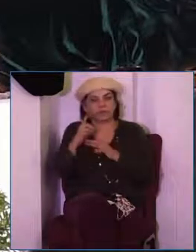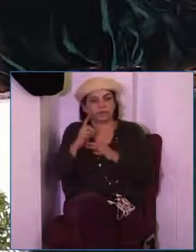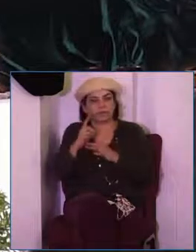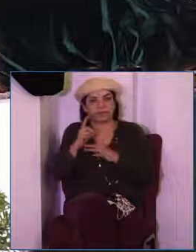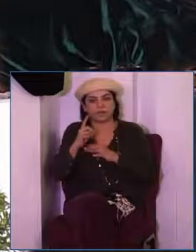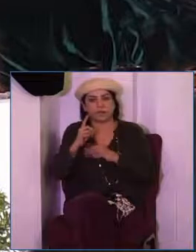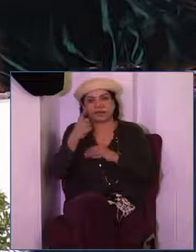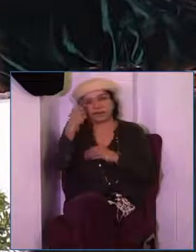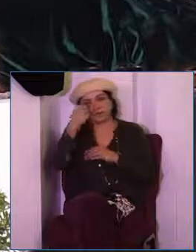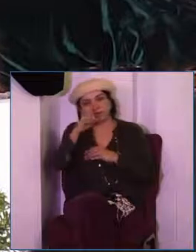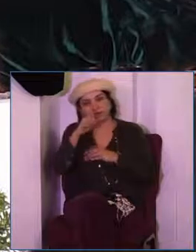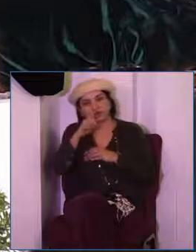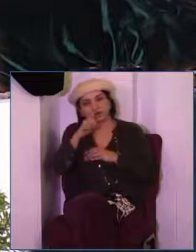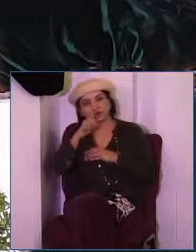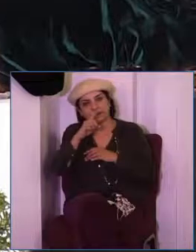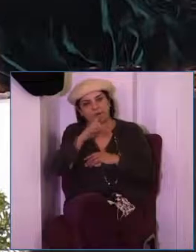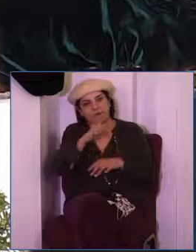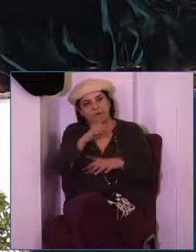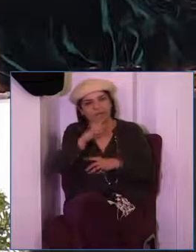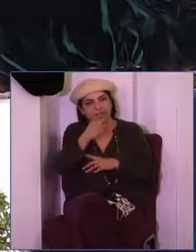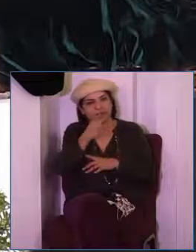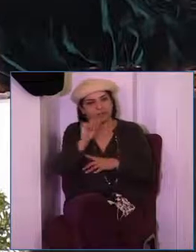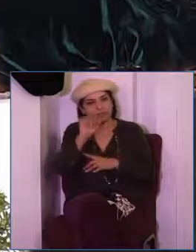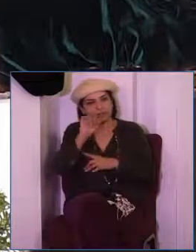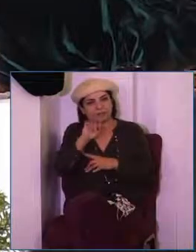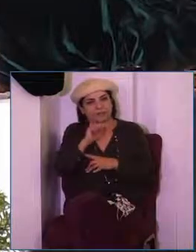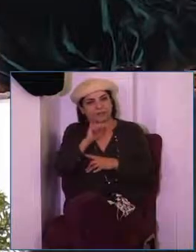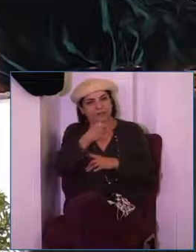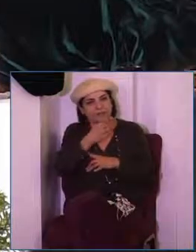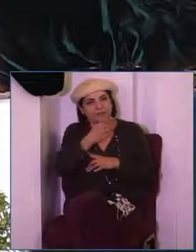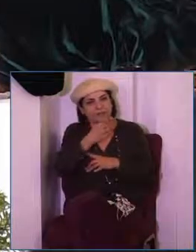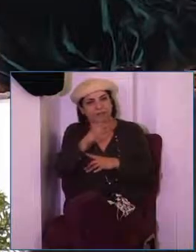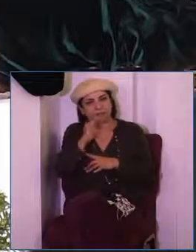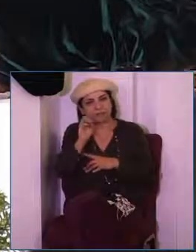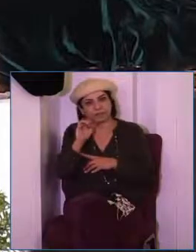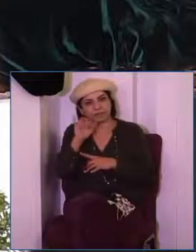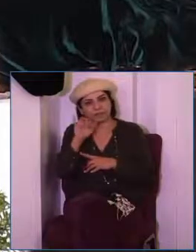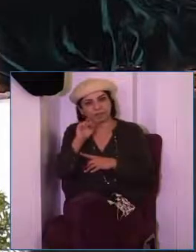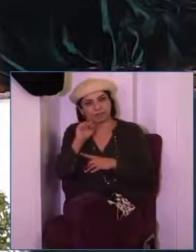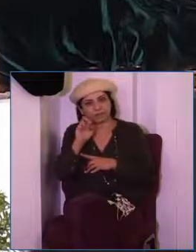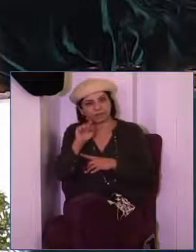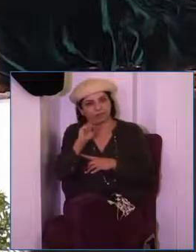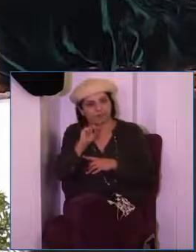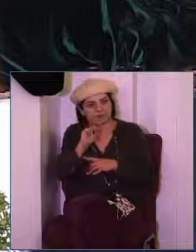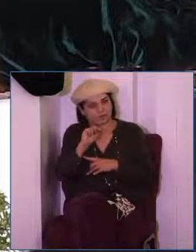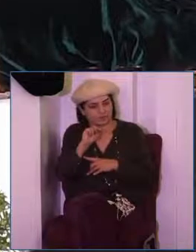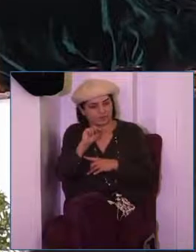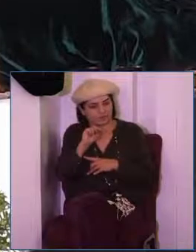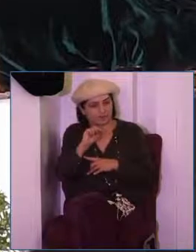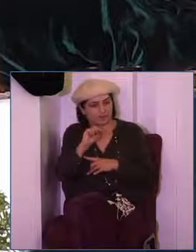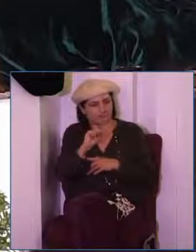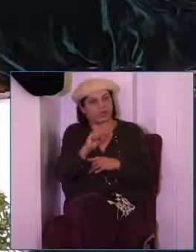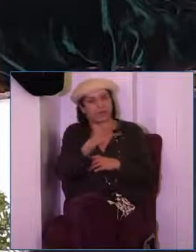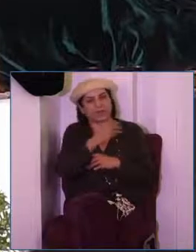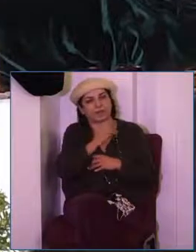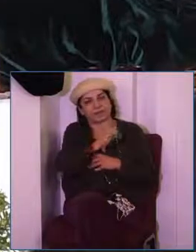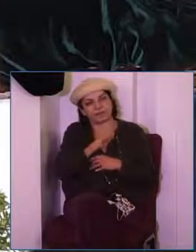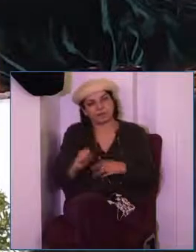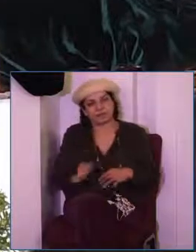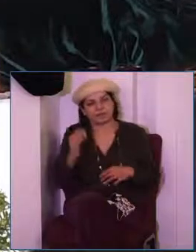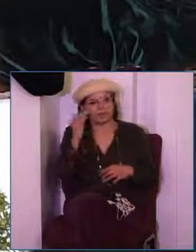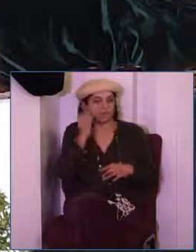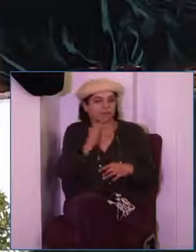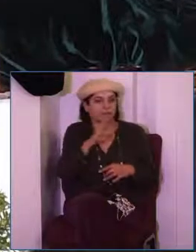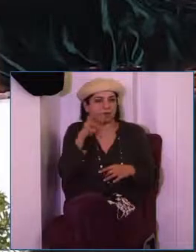beloved Keith Minen, as well as those saints, known and unknown, who have passed from mortal